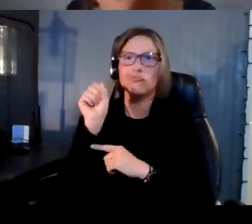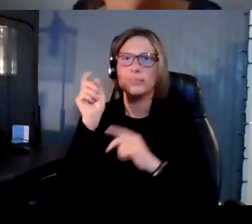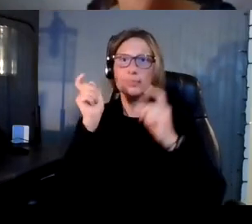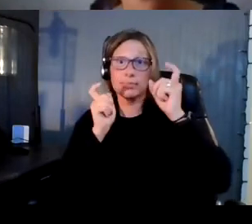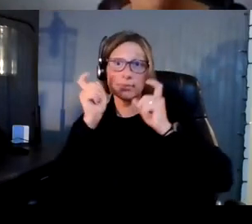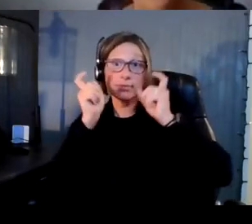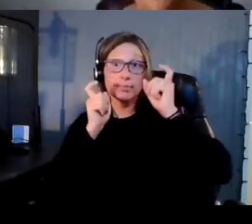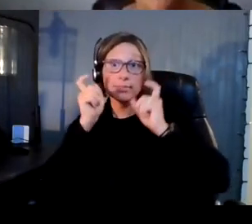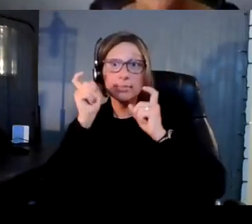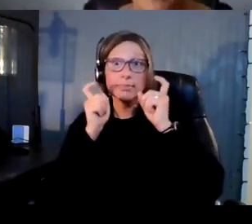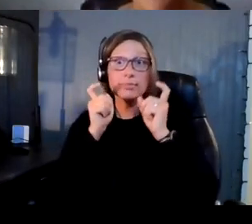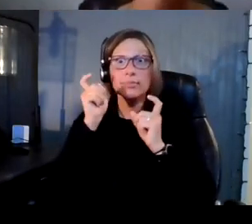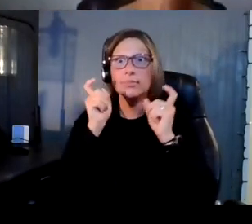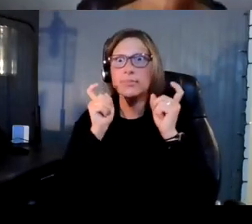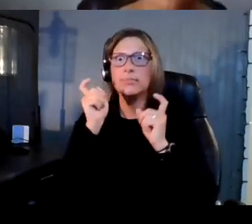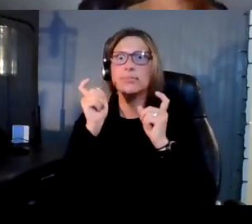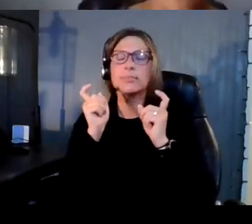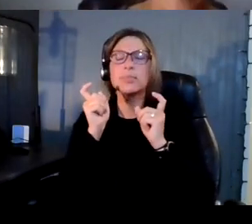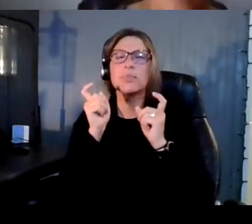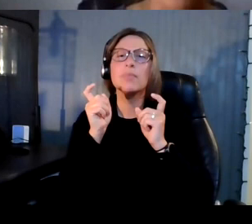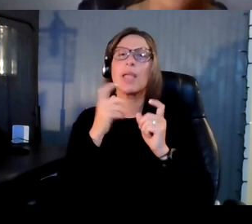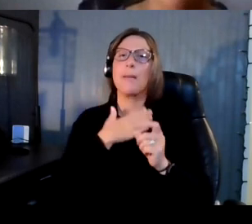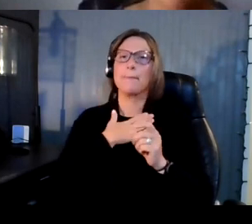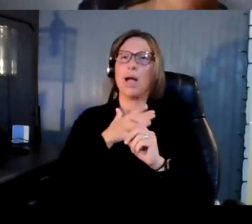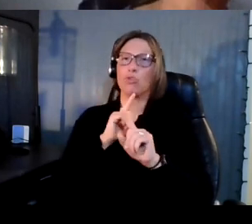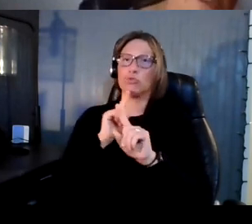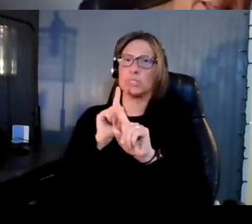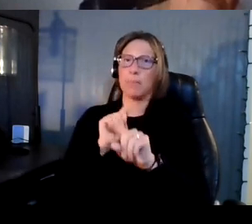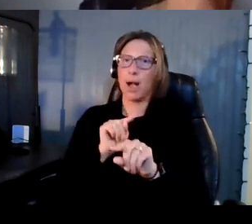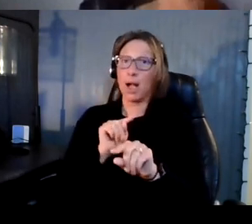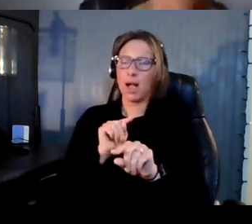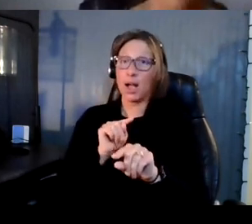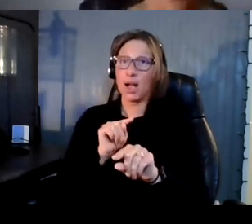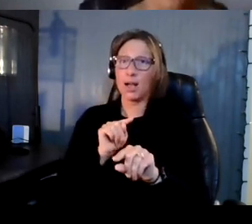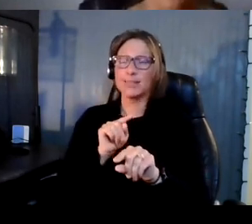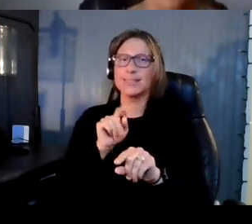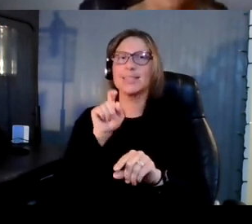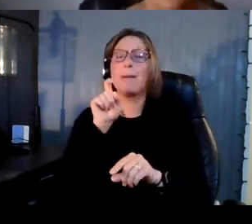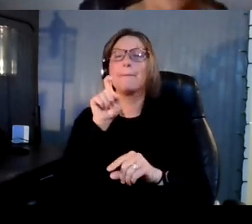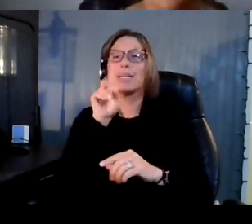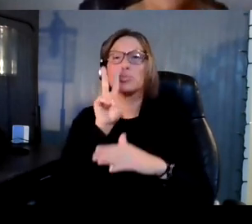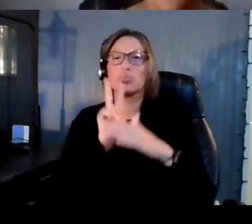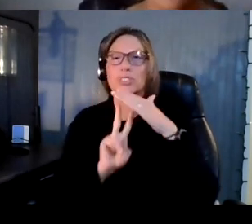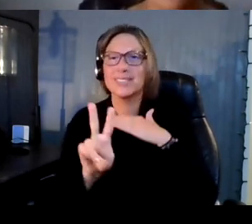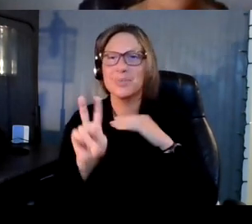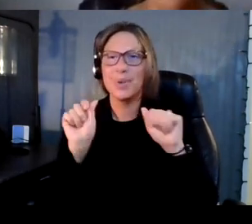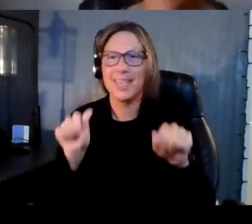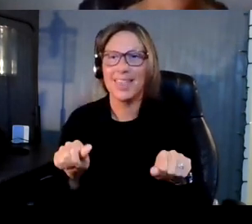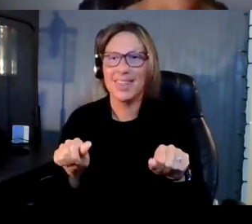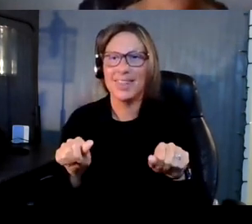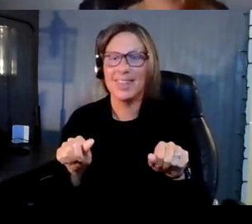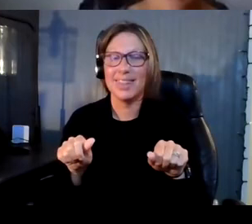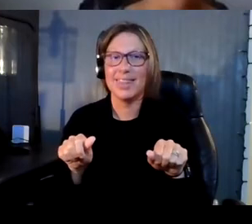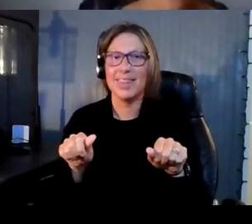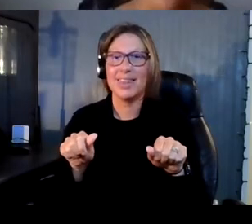expressions or those call switches. And my response, I want to have a predictable response and attention from them,